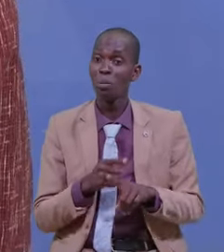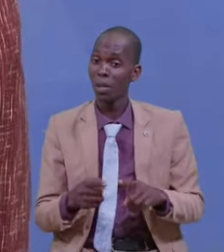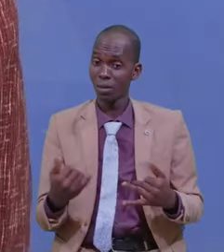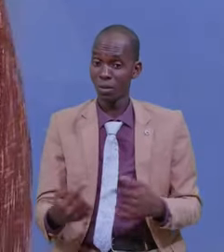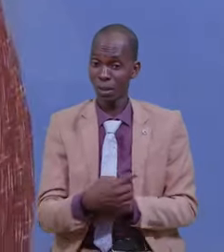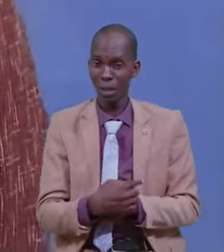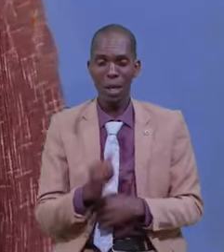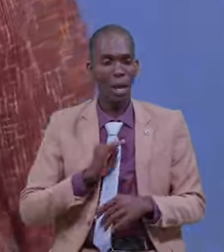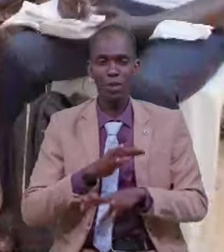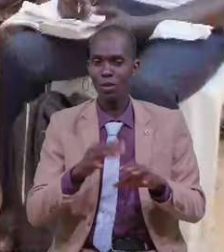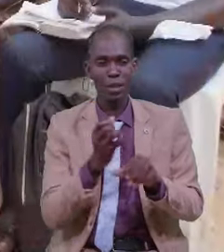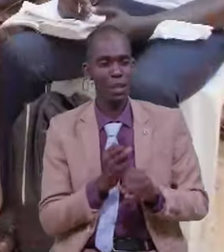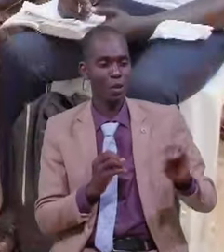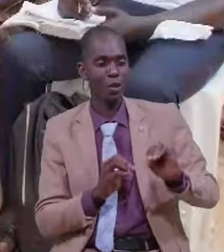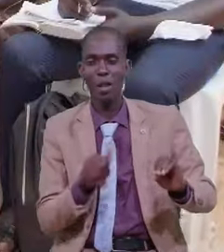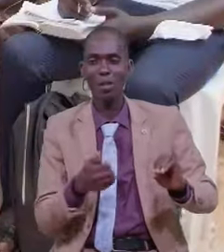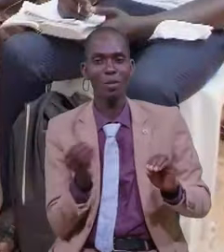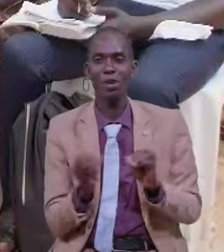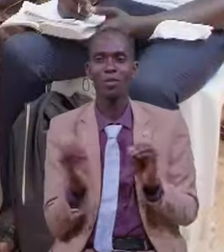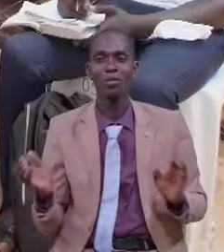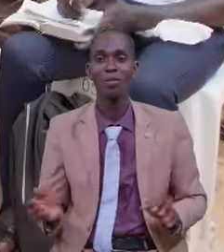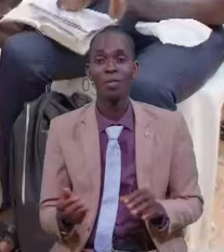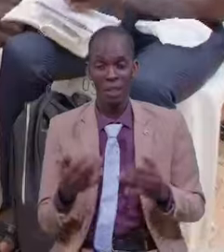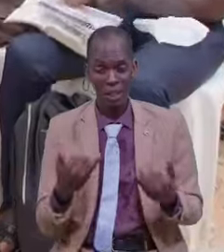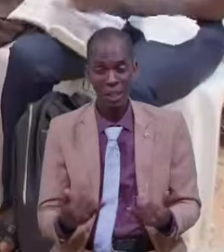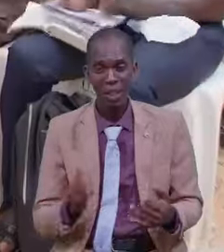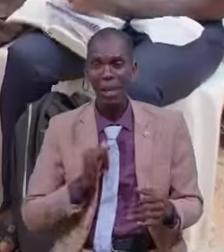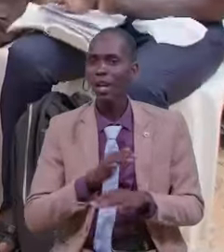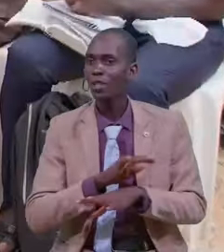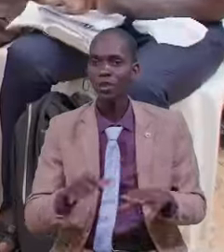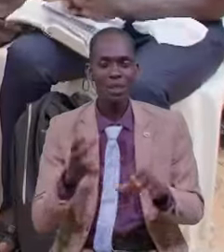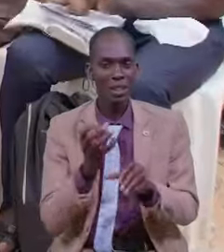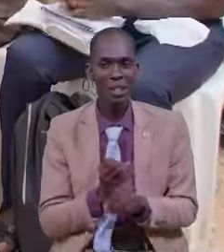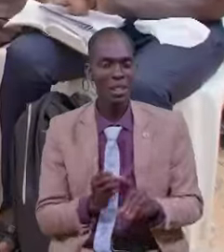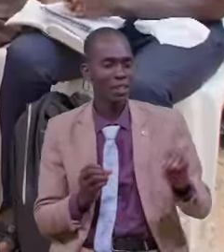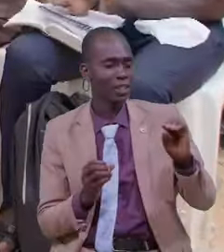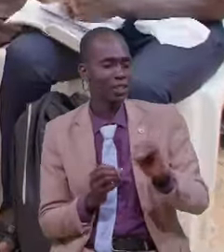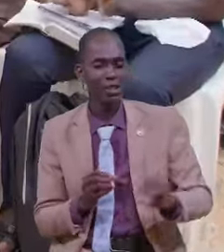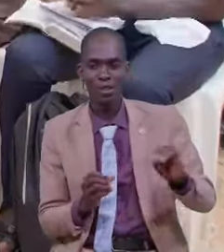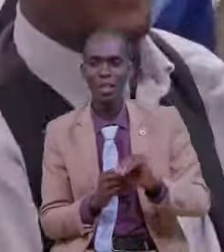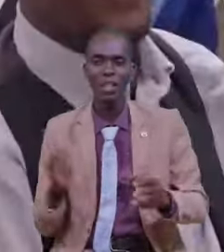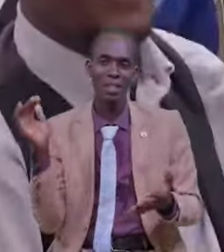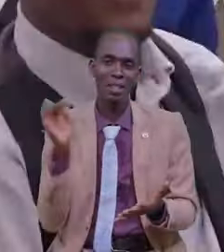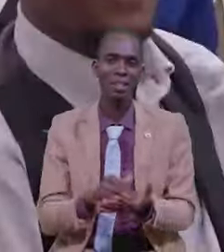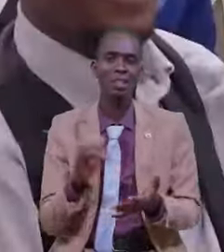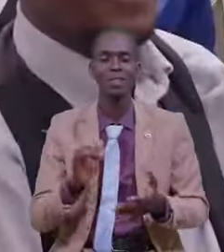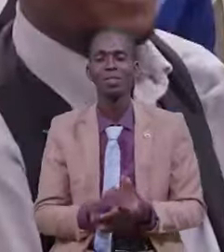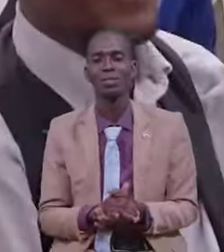zero anymore. I said, today, I don't get a zero